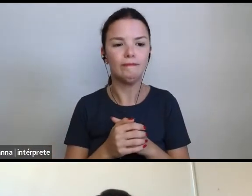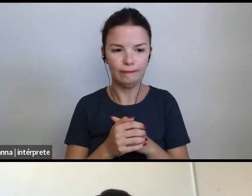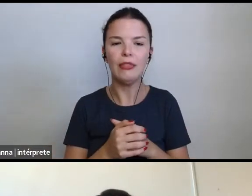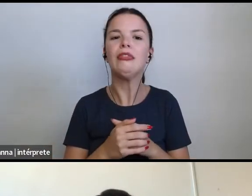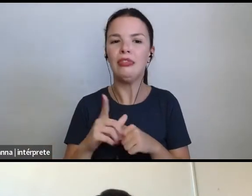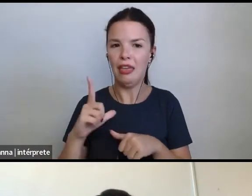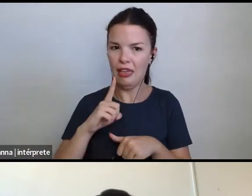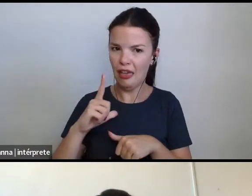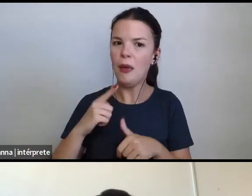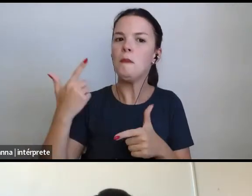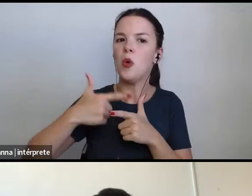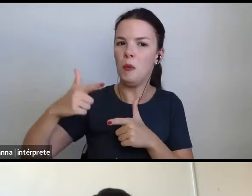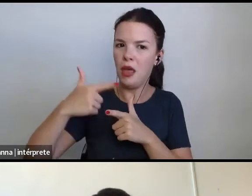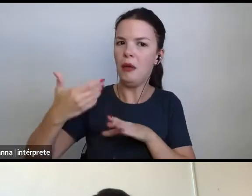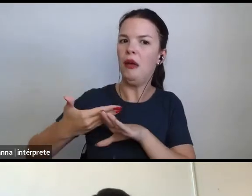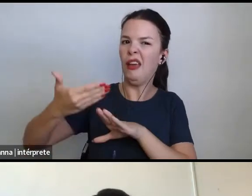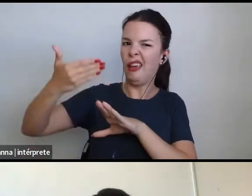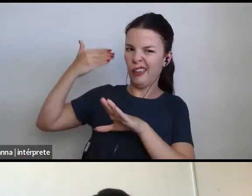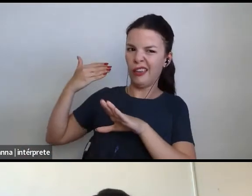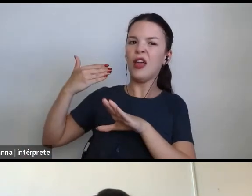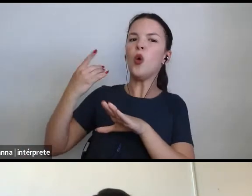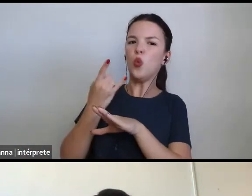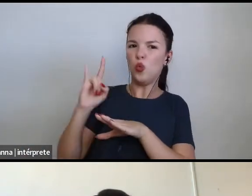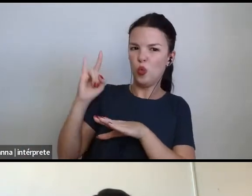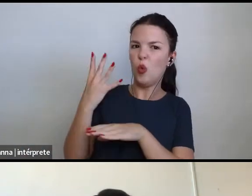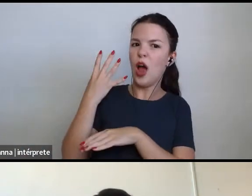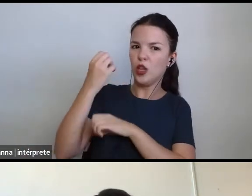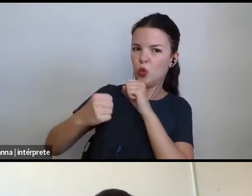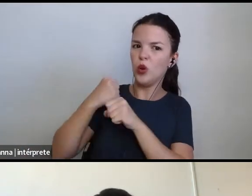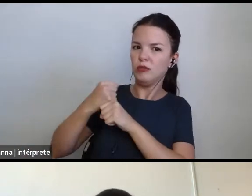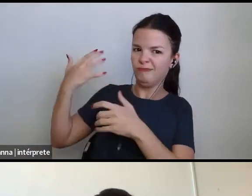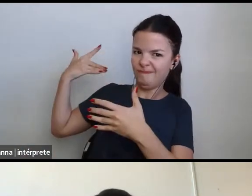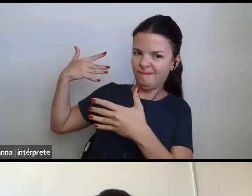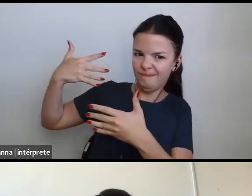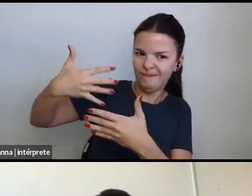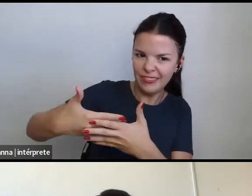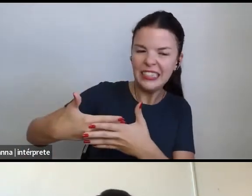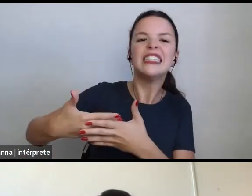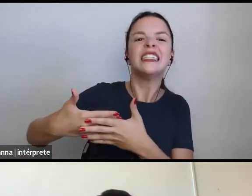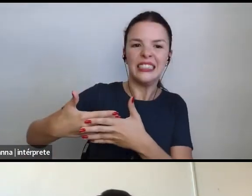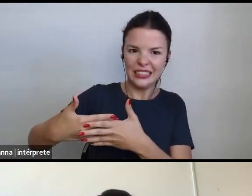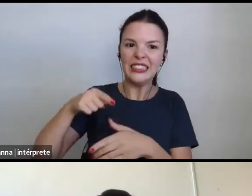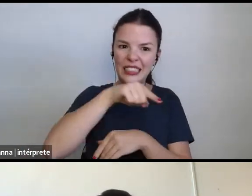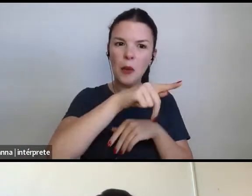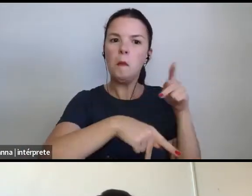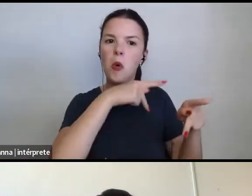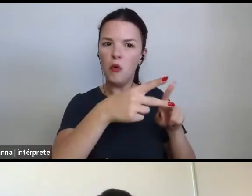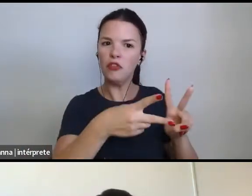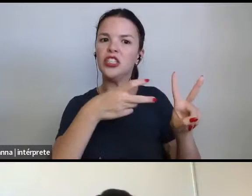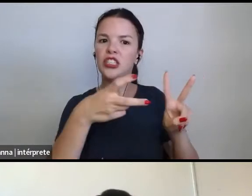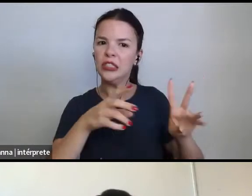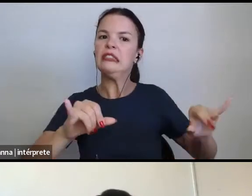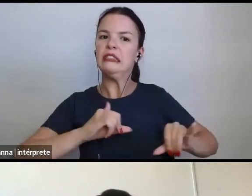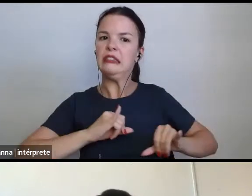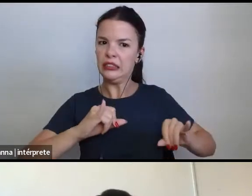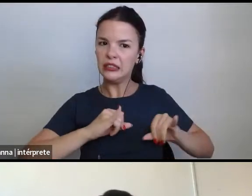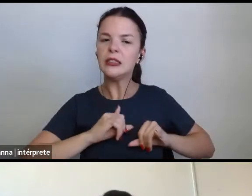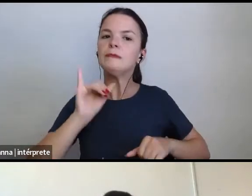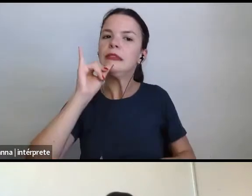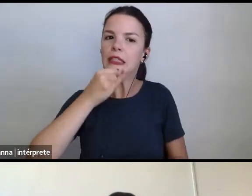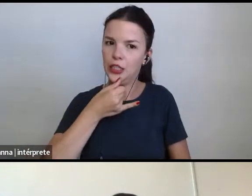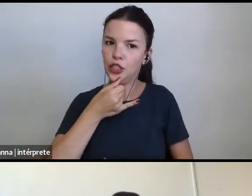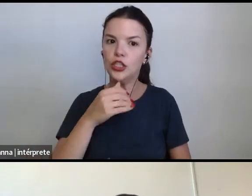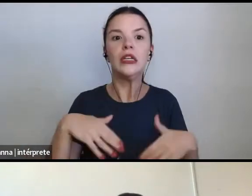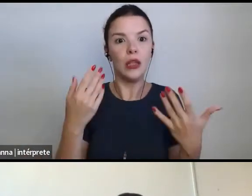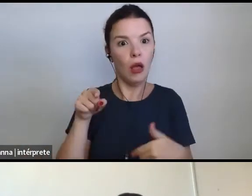faced during the last 4 years in Brazil. So it's a